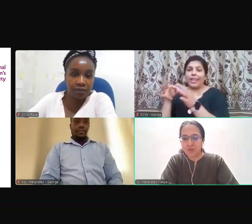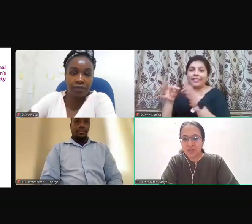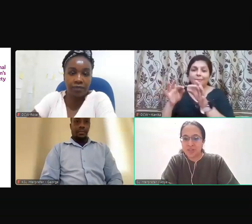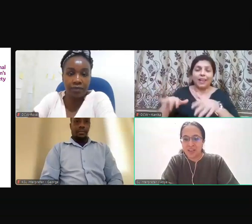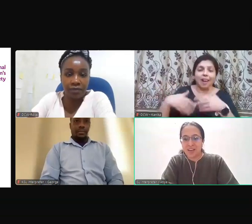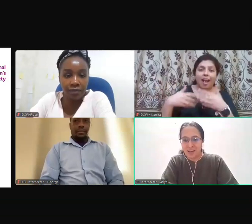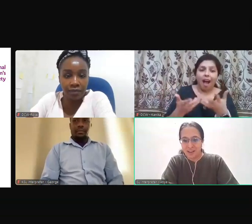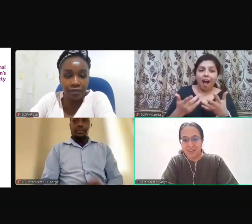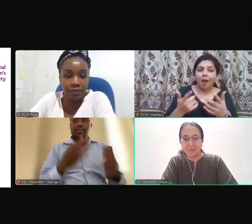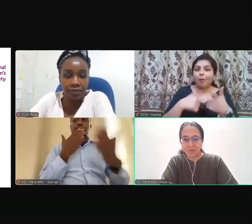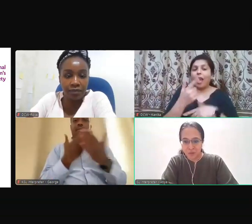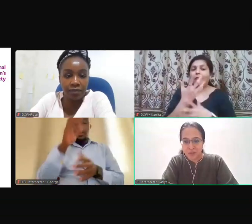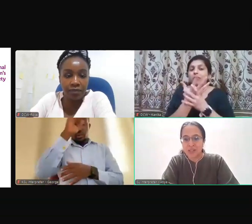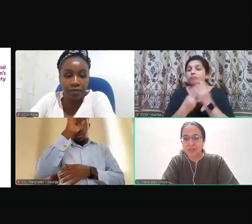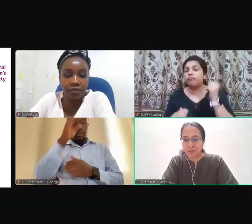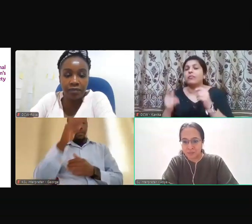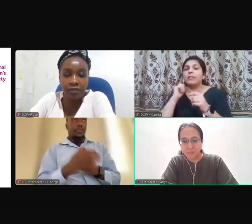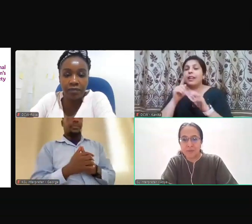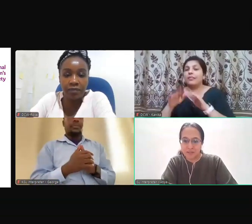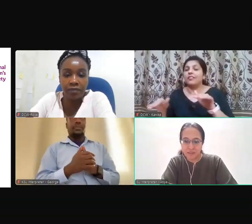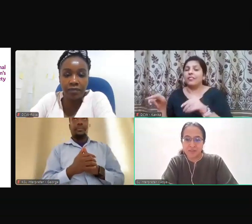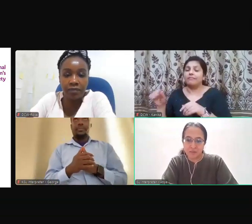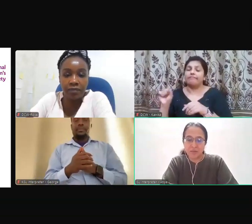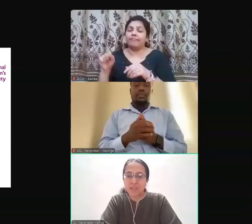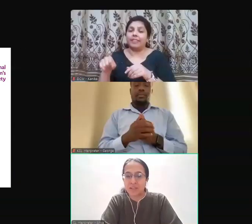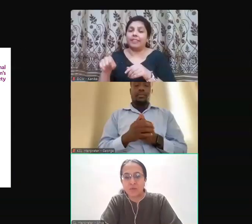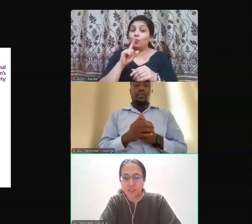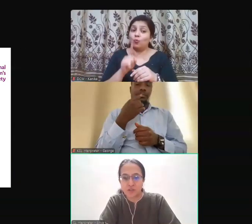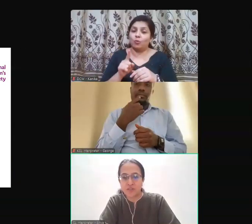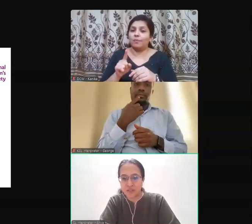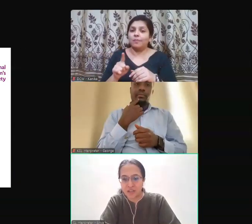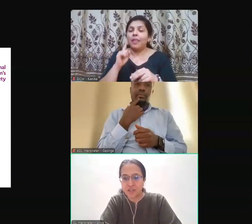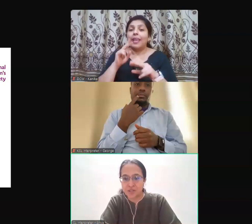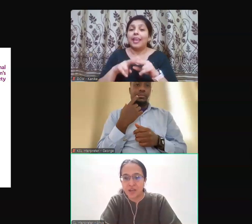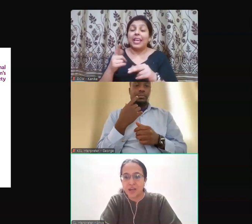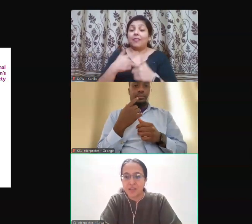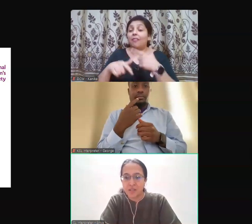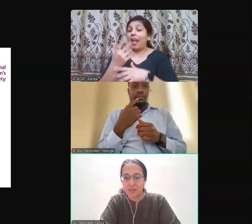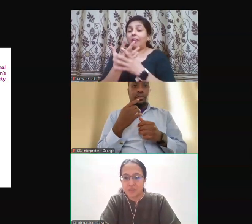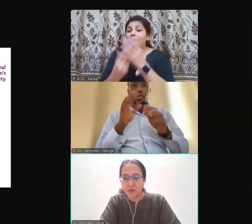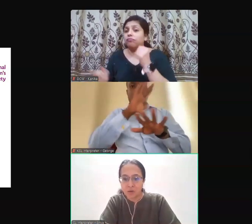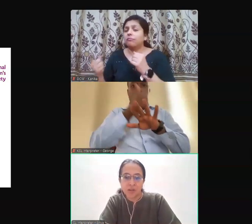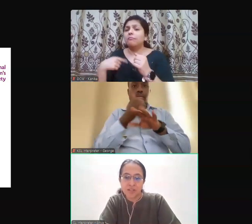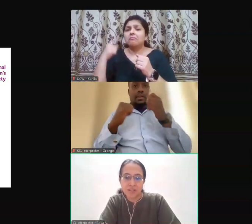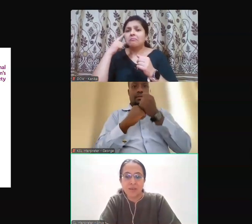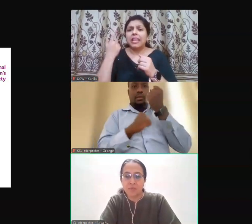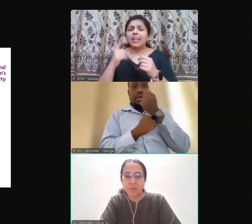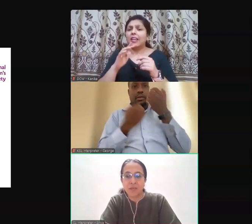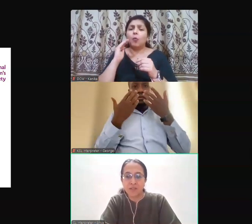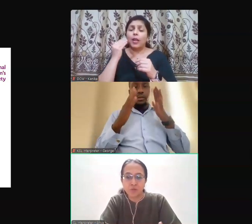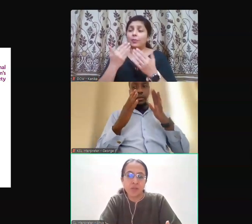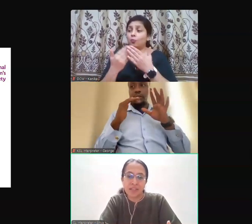Thank you, Rose. To set the foundation of this discussion, in all